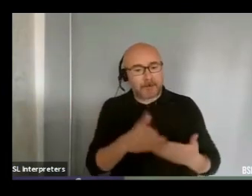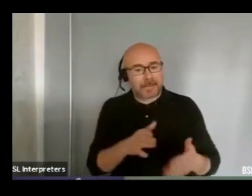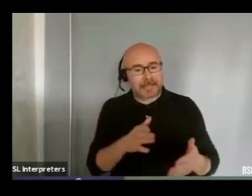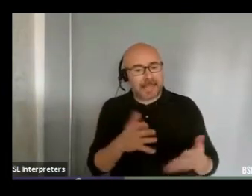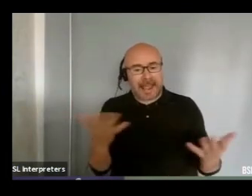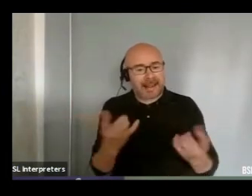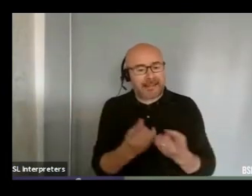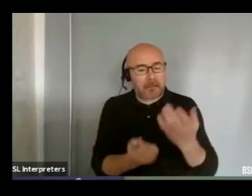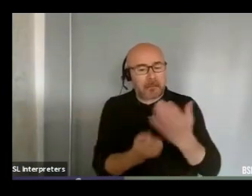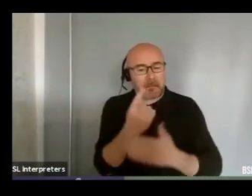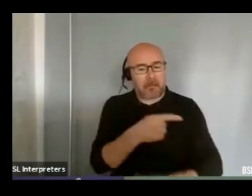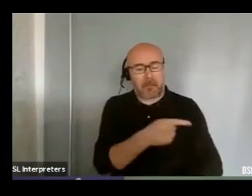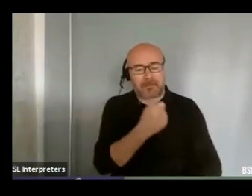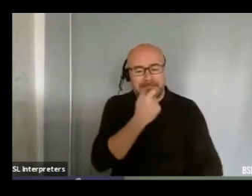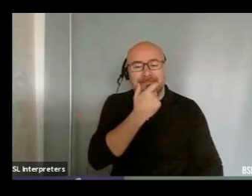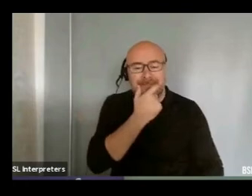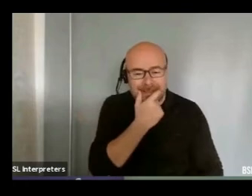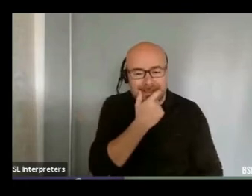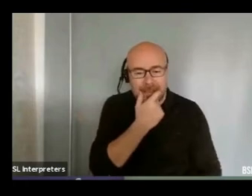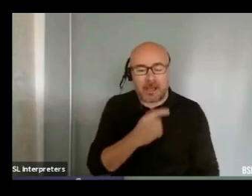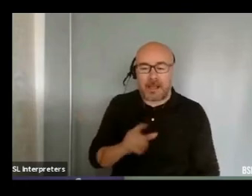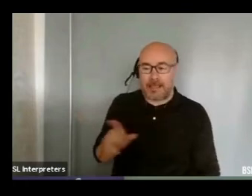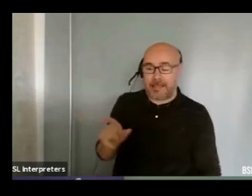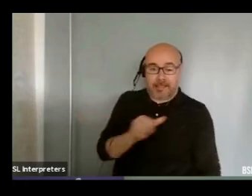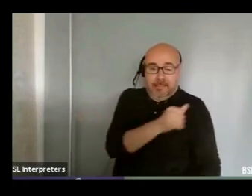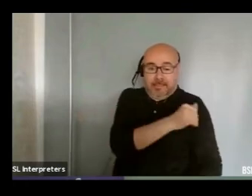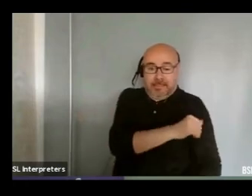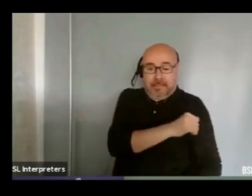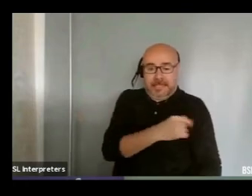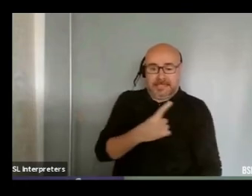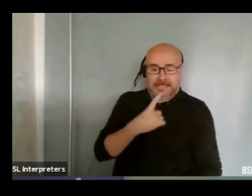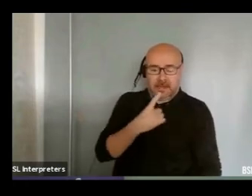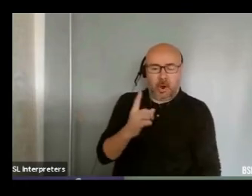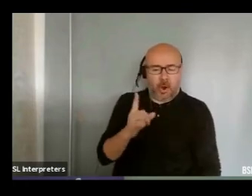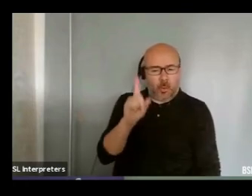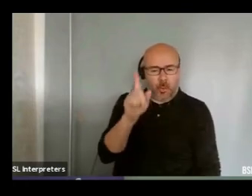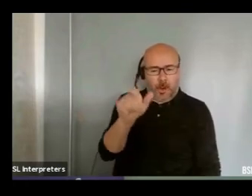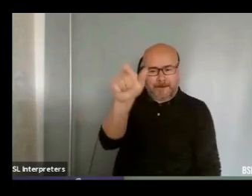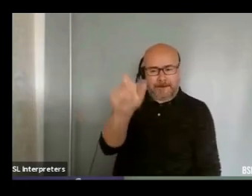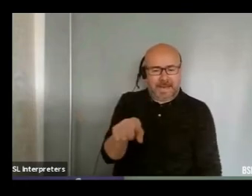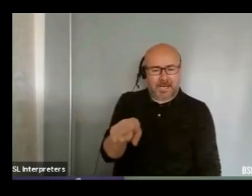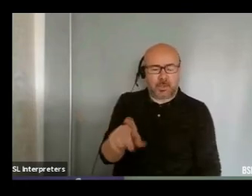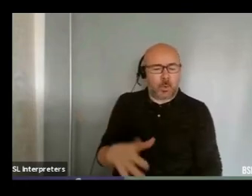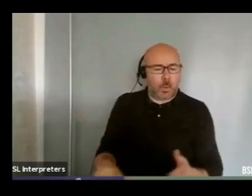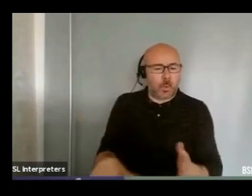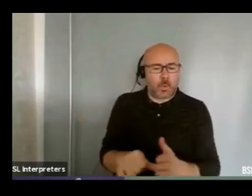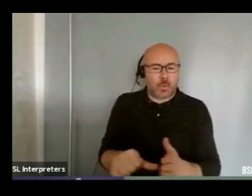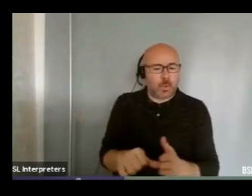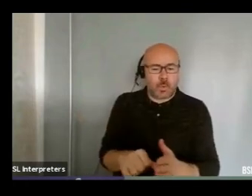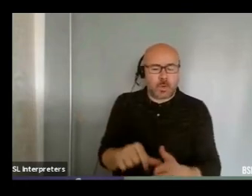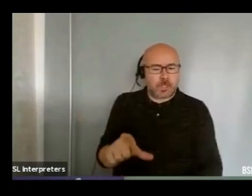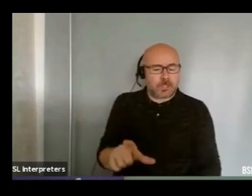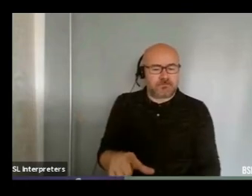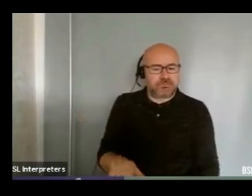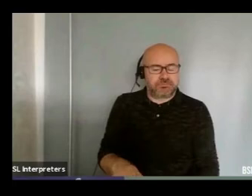nursing assistants said, I was taking care of this man who was the most difficult patient on the unit last